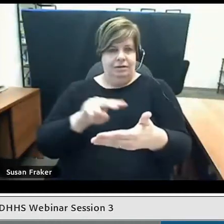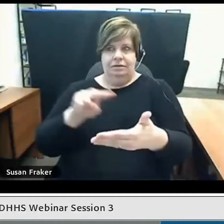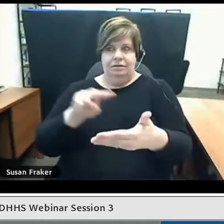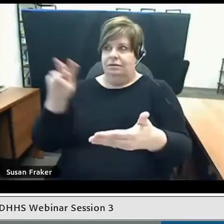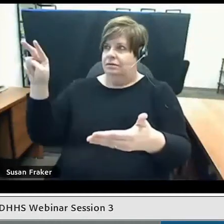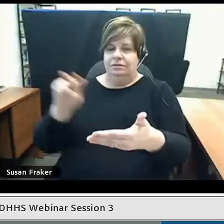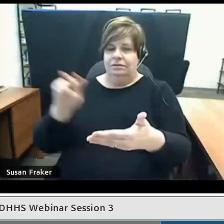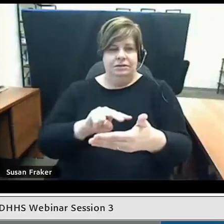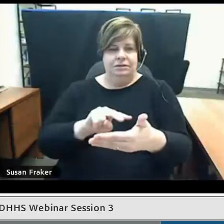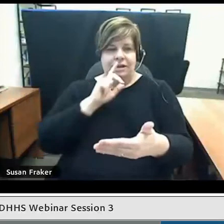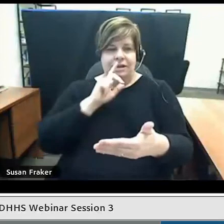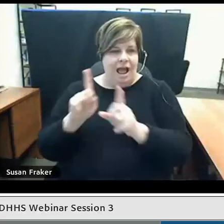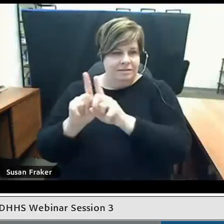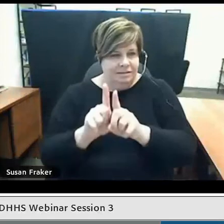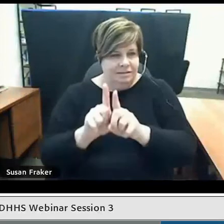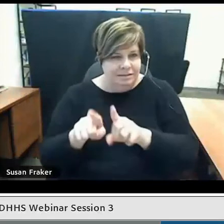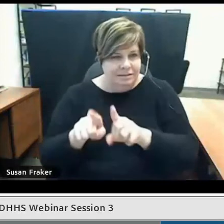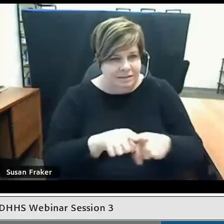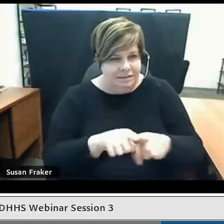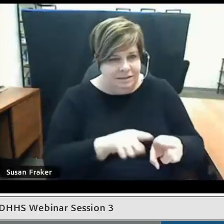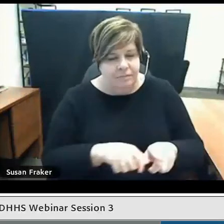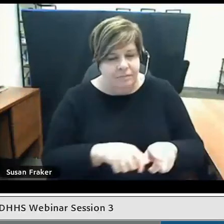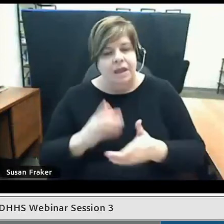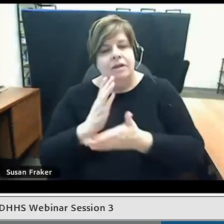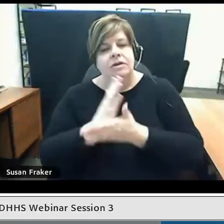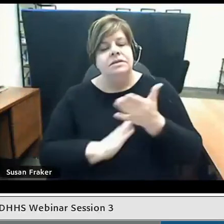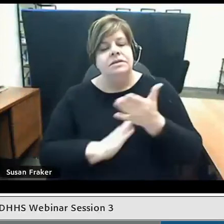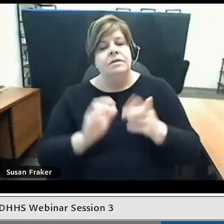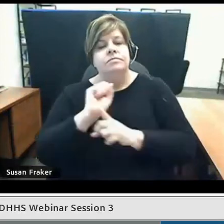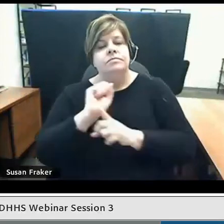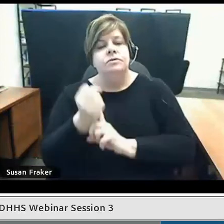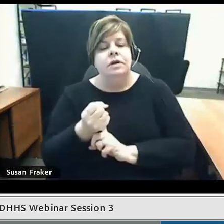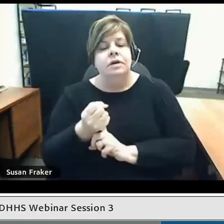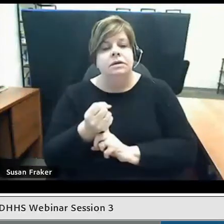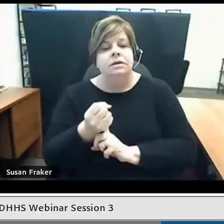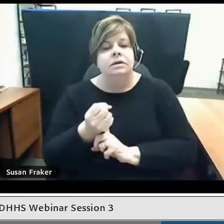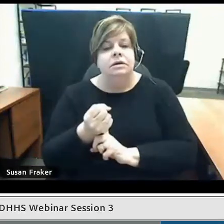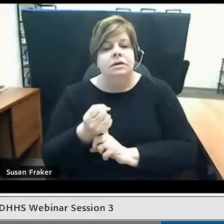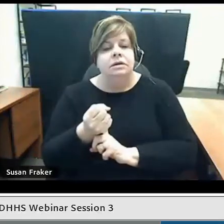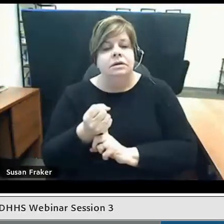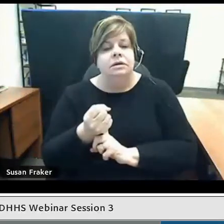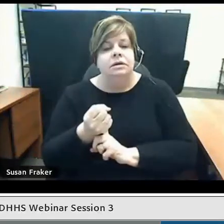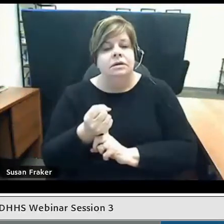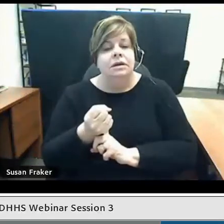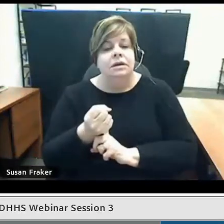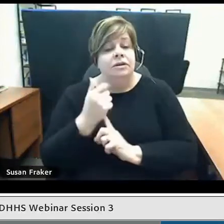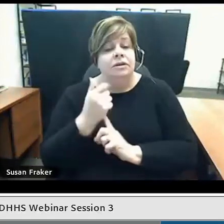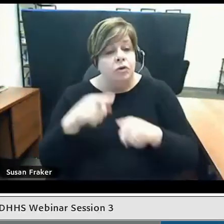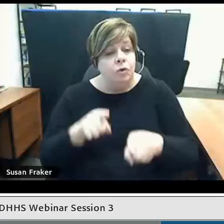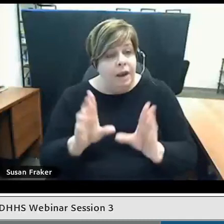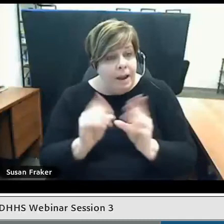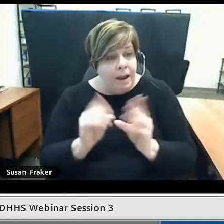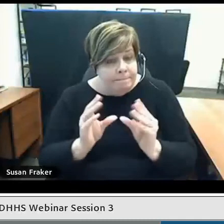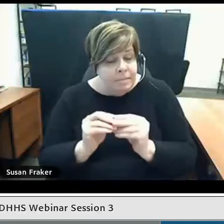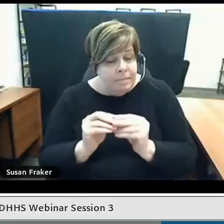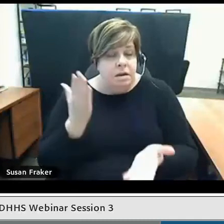professional. I know some cases where people in a meeting might